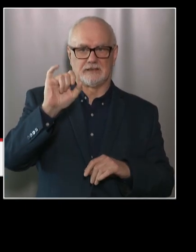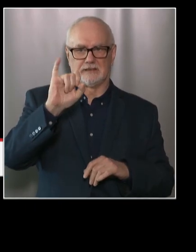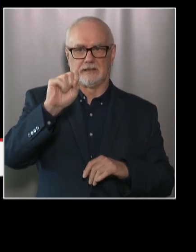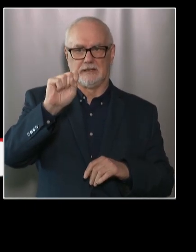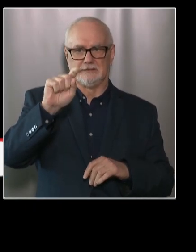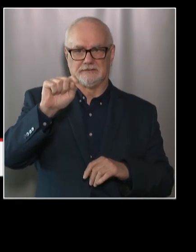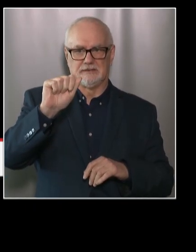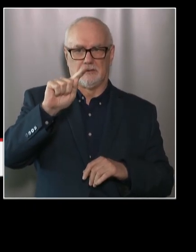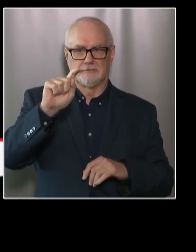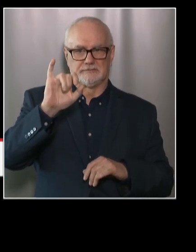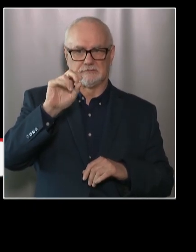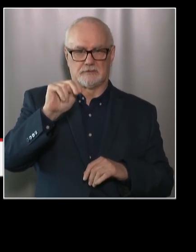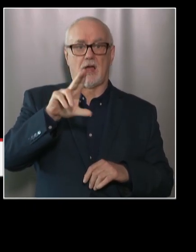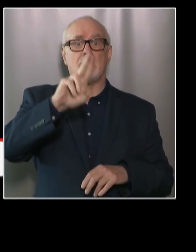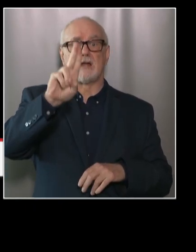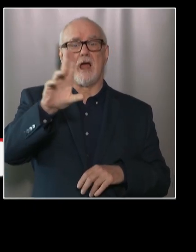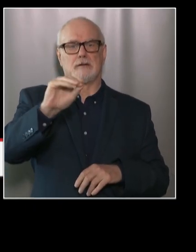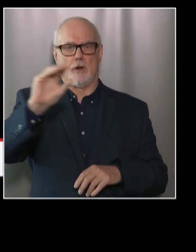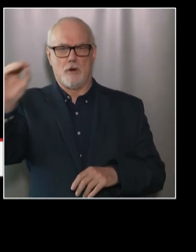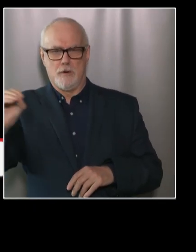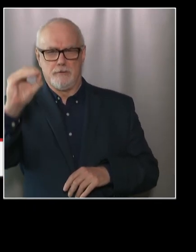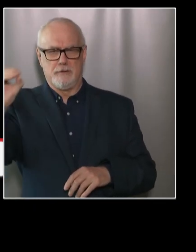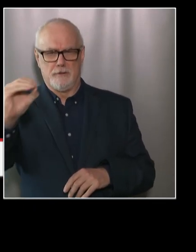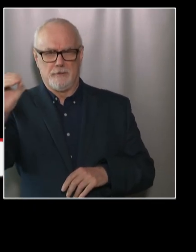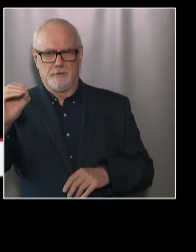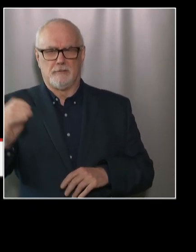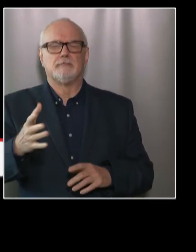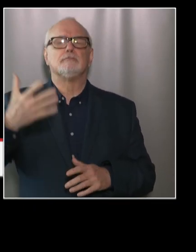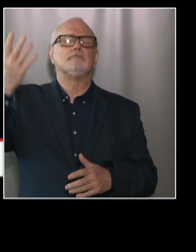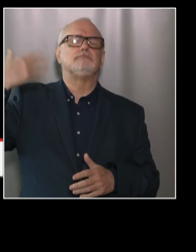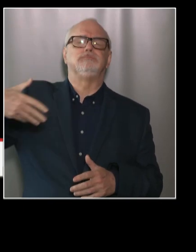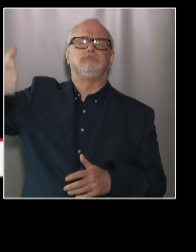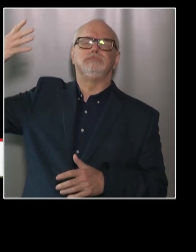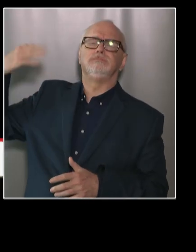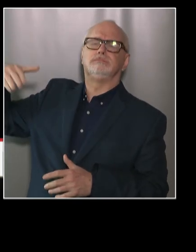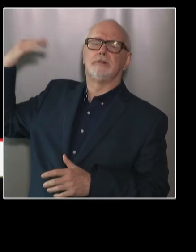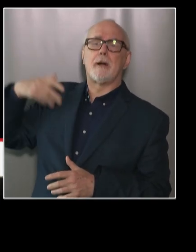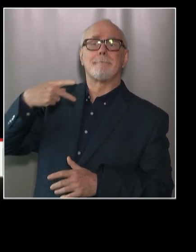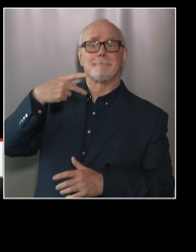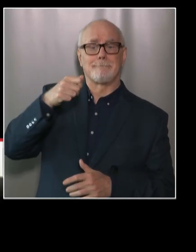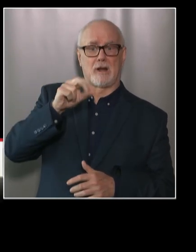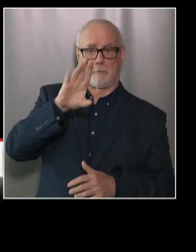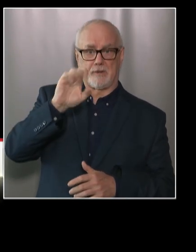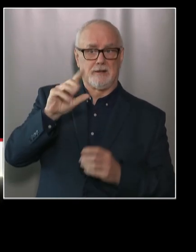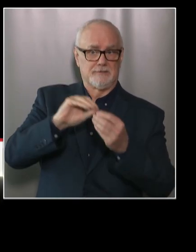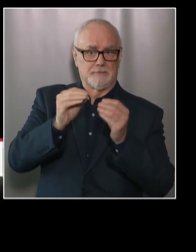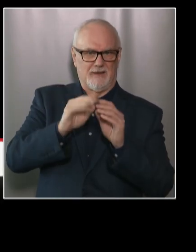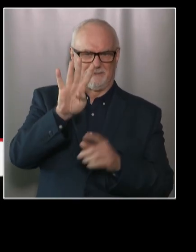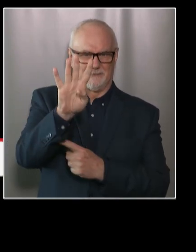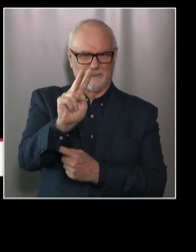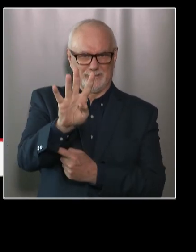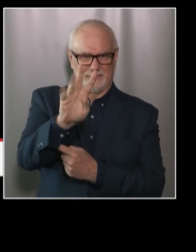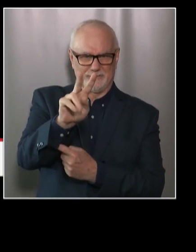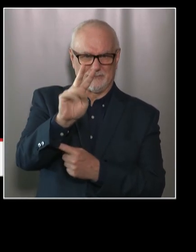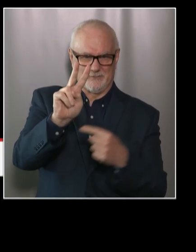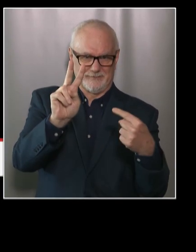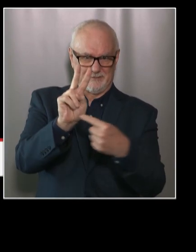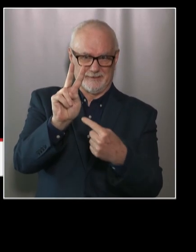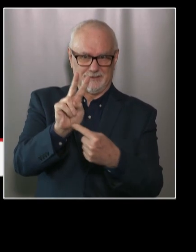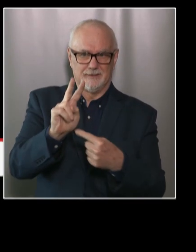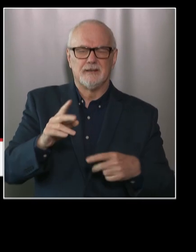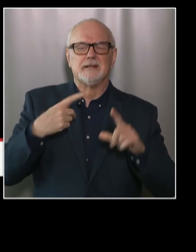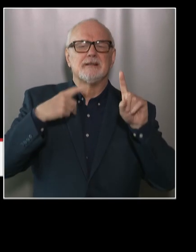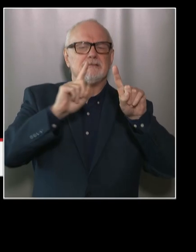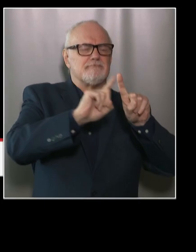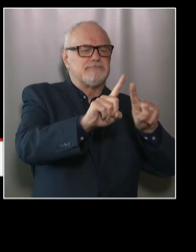Parcel 42. This is a joint venture between Dante's Partners, the 8th Street Community Development Corporation, Irving